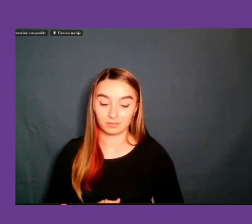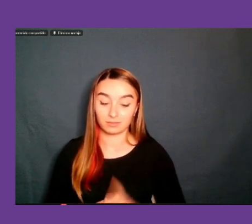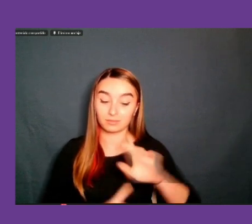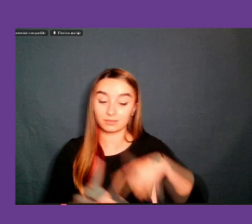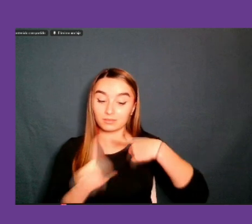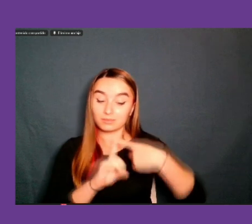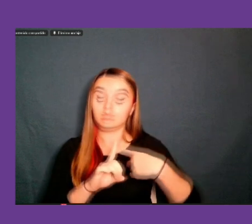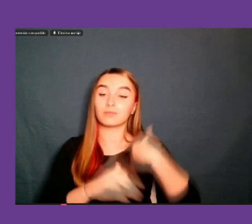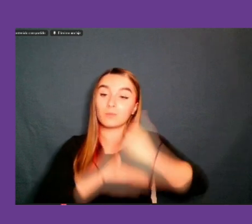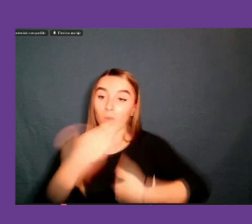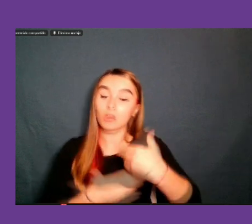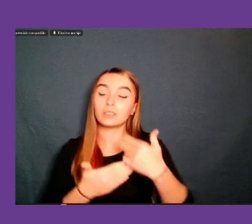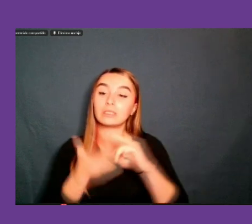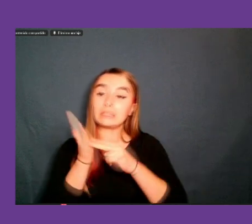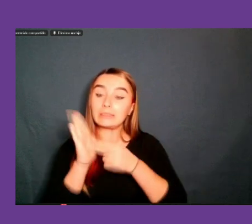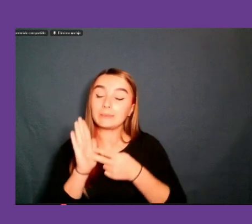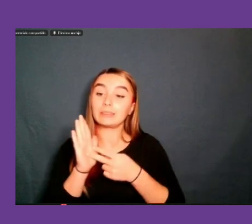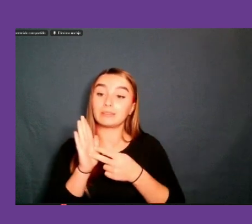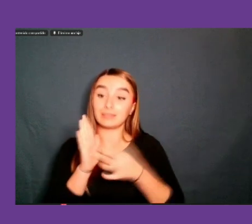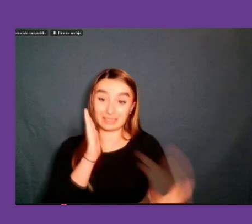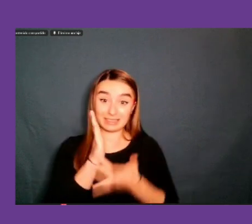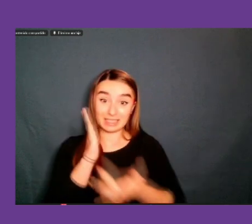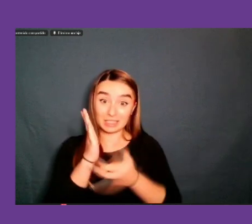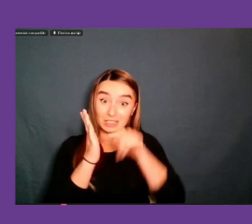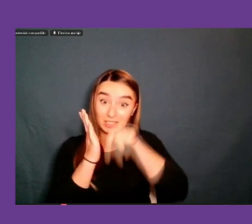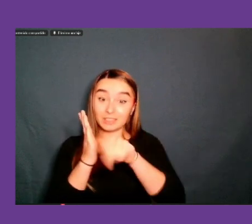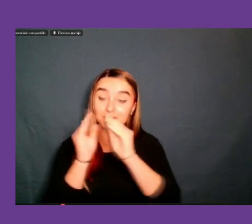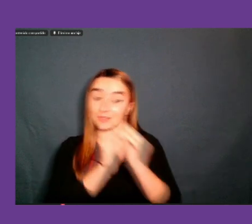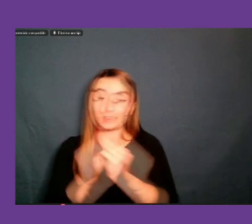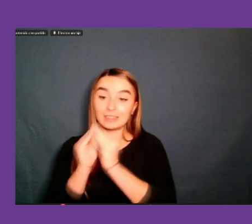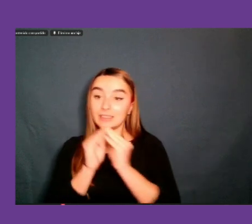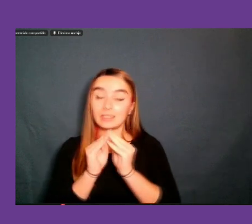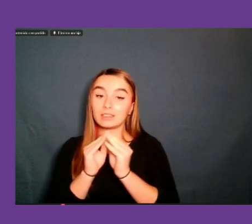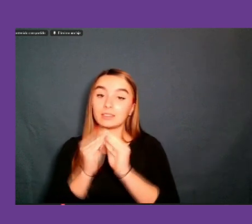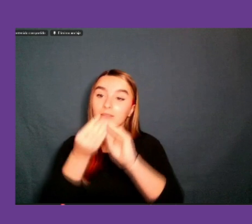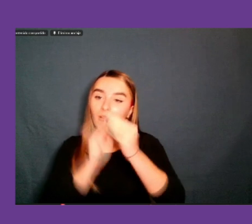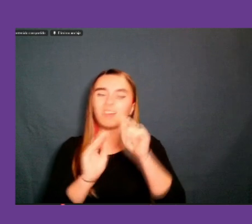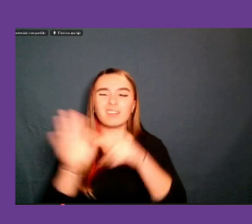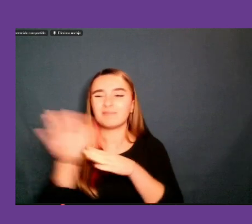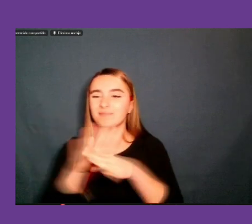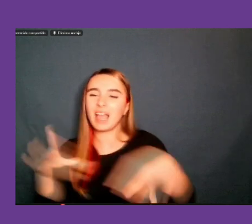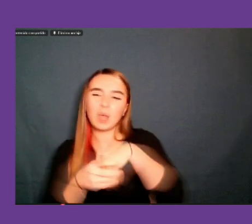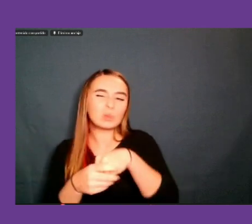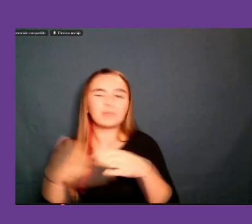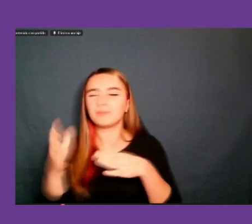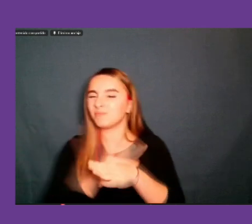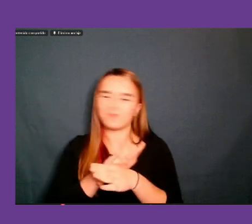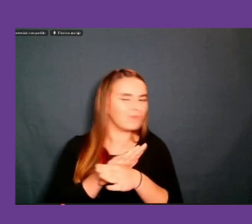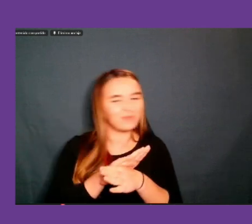and the digital systems that the European standards bodies use are not very inclusive, are not accessible, and many